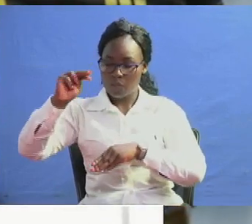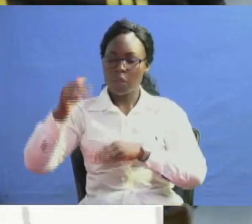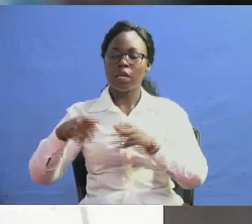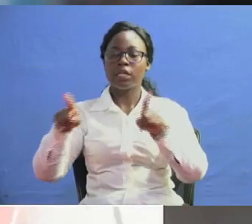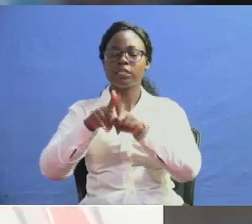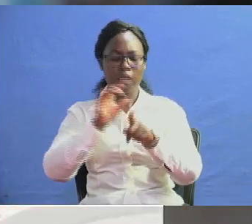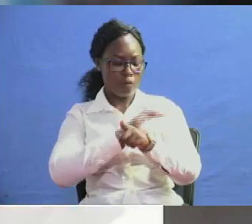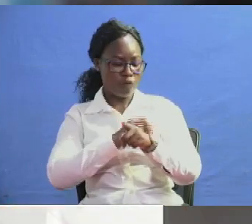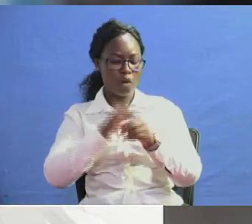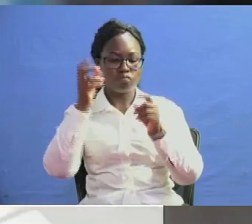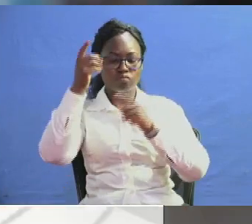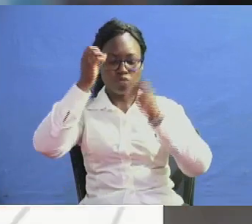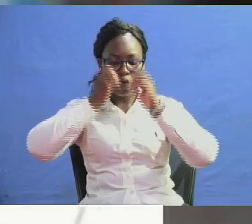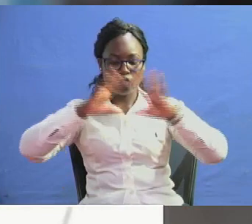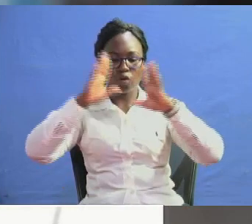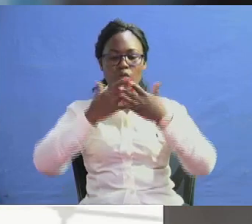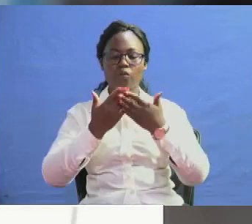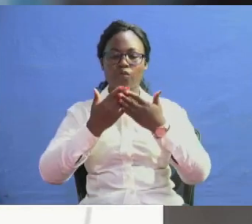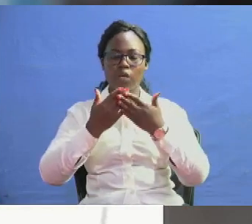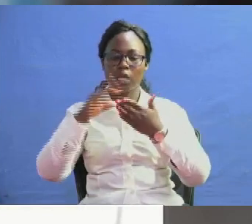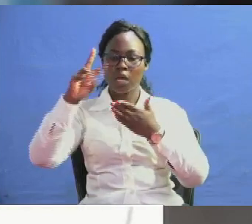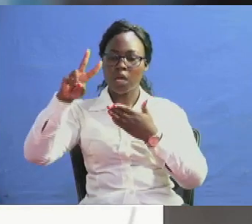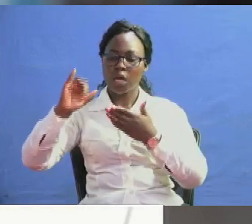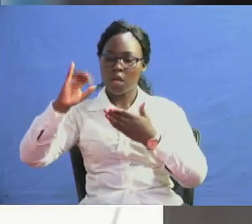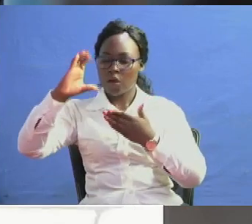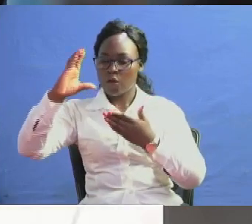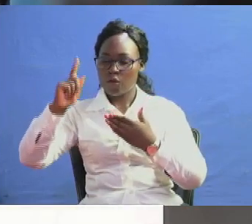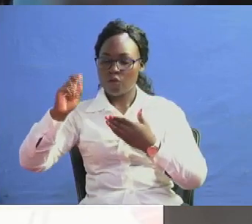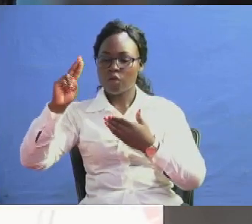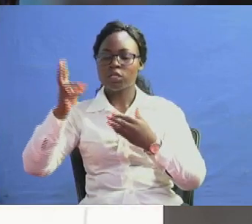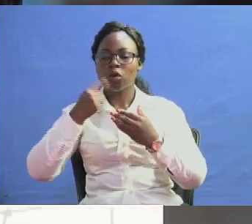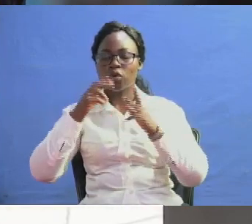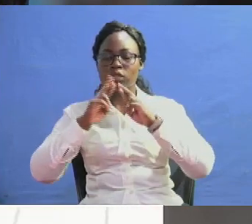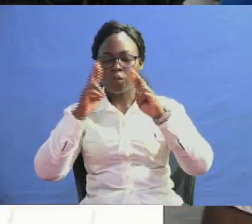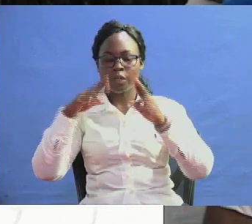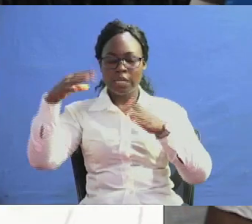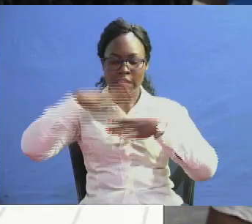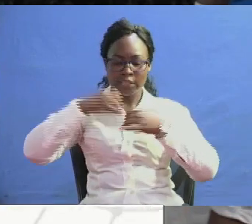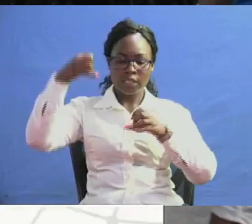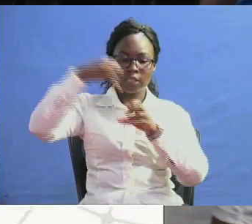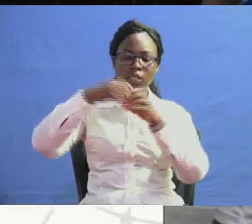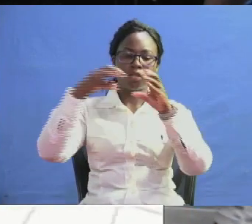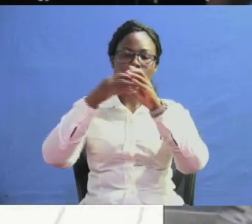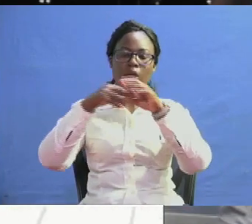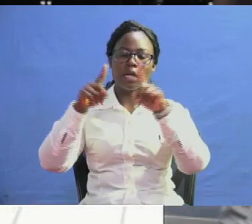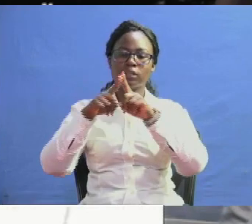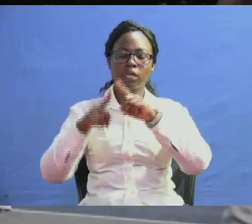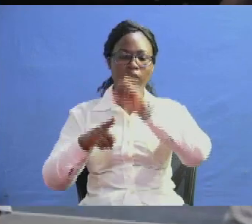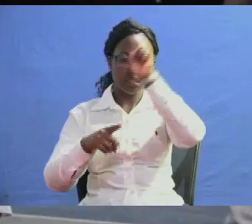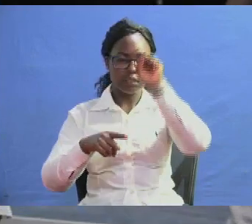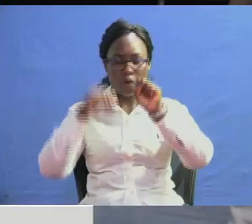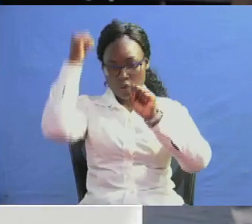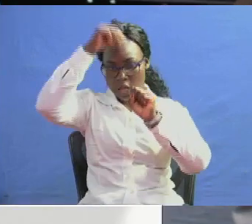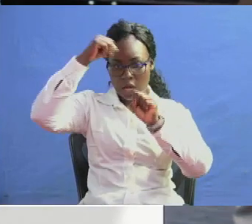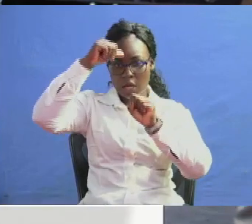of losing their forward Victor Osimhen, who is reportedly interested in joining Chelsea or Saudi Arabia League.